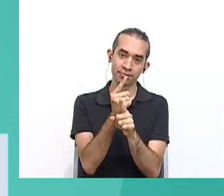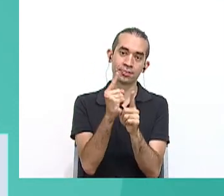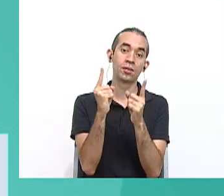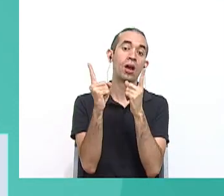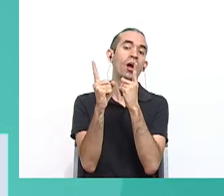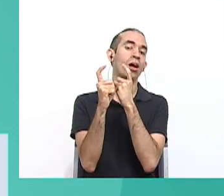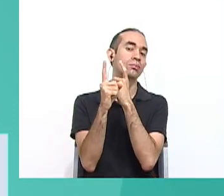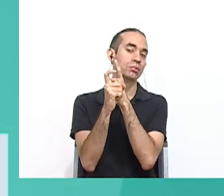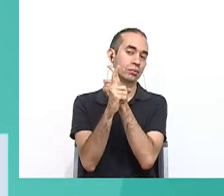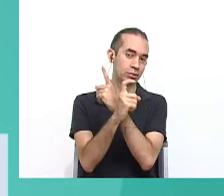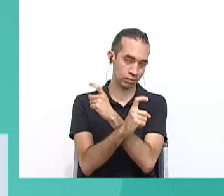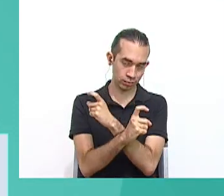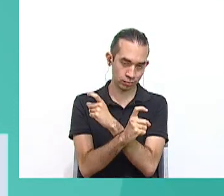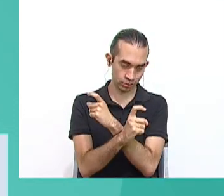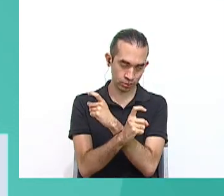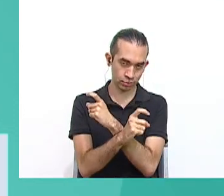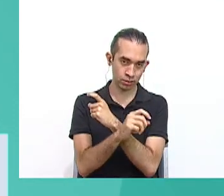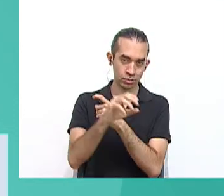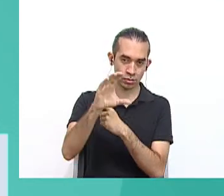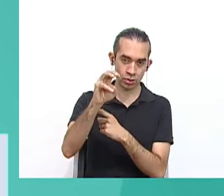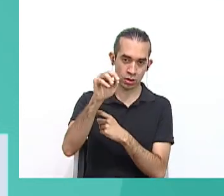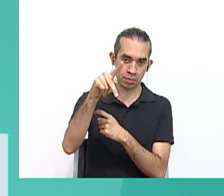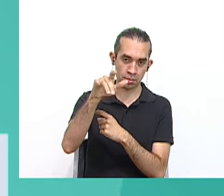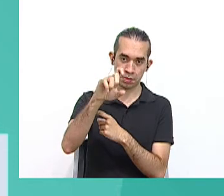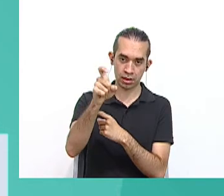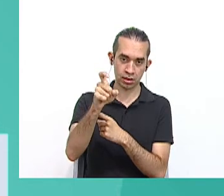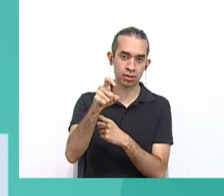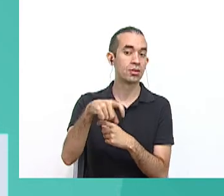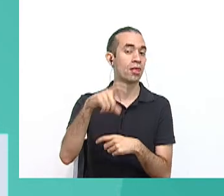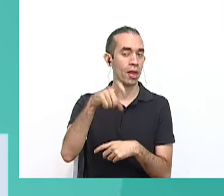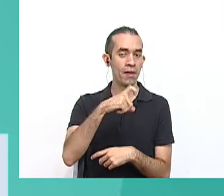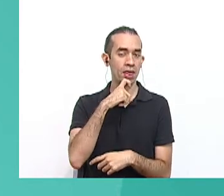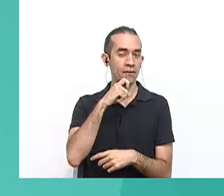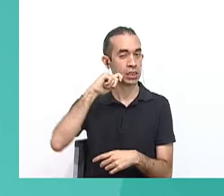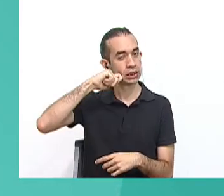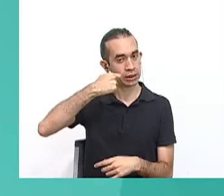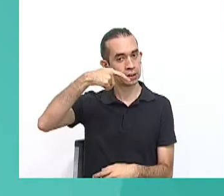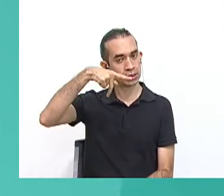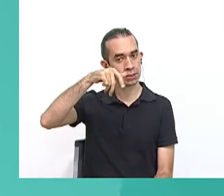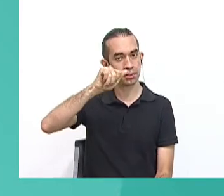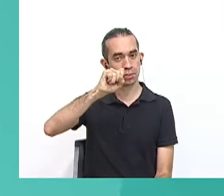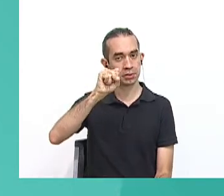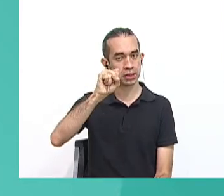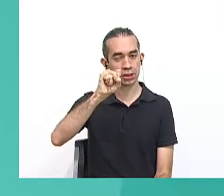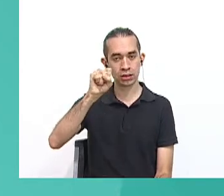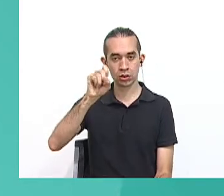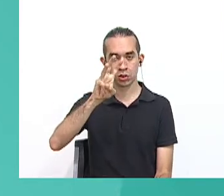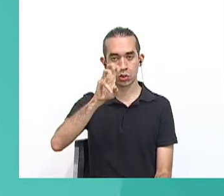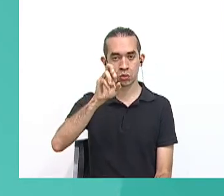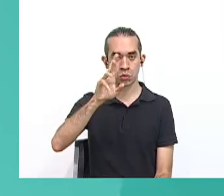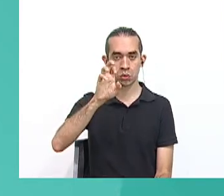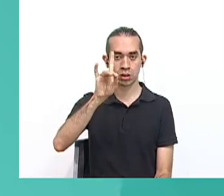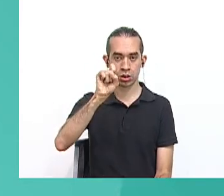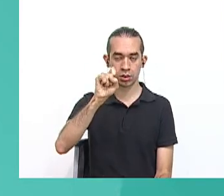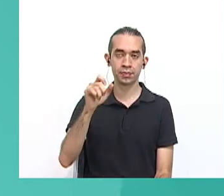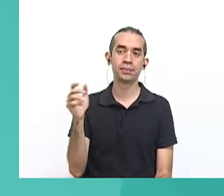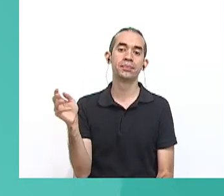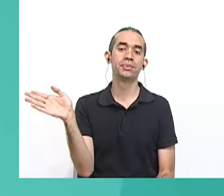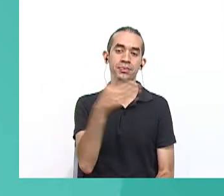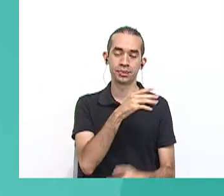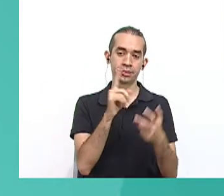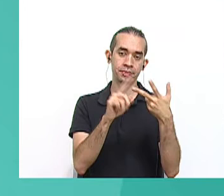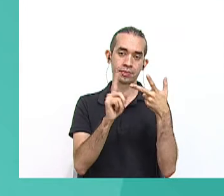them complex, okay? Making them difficult. And question number 3. If a user